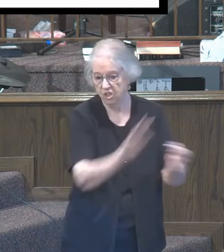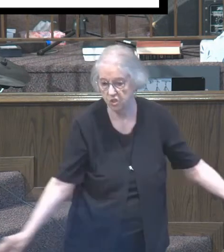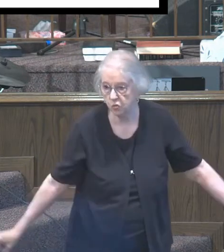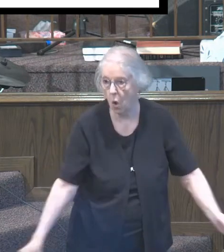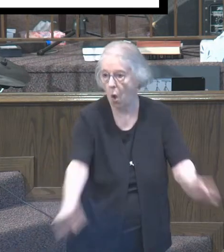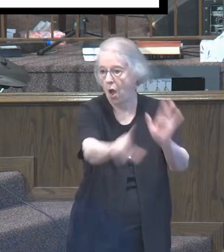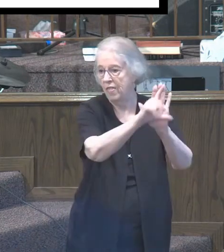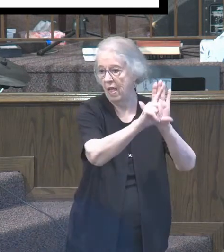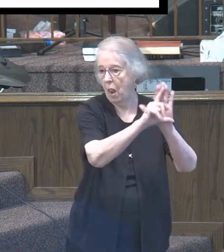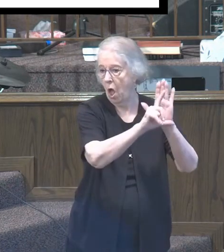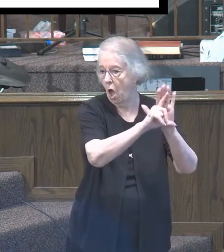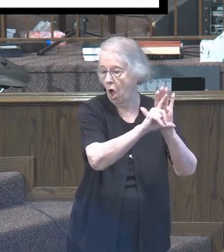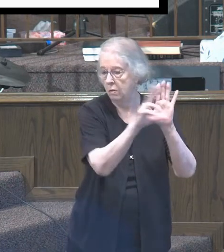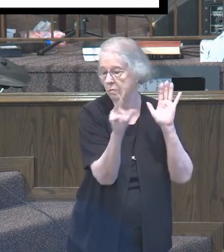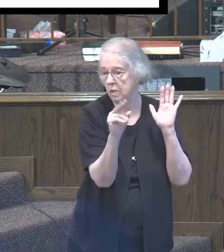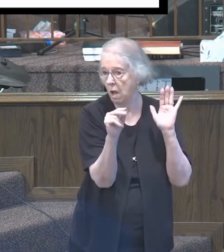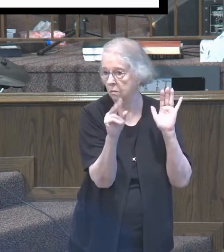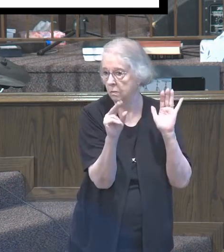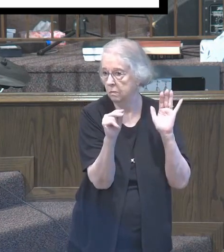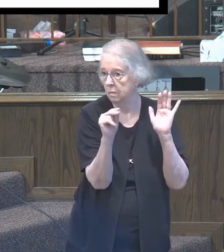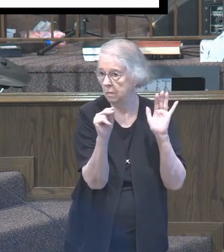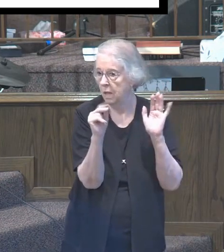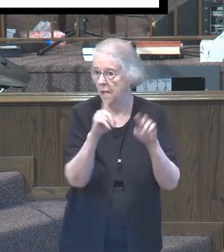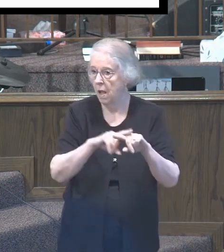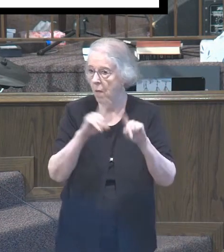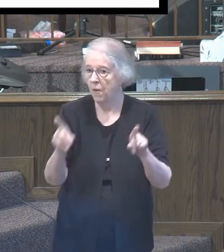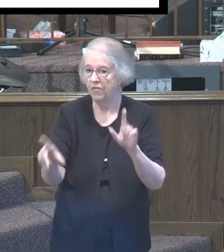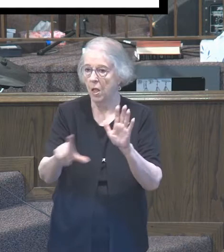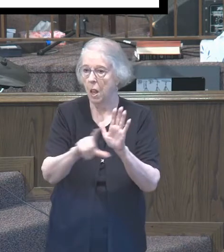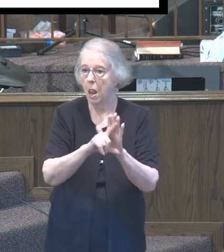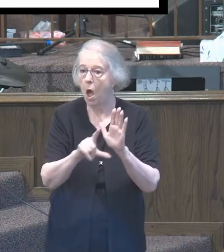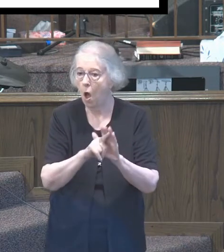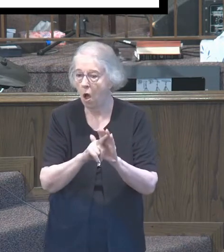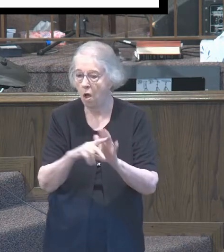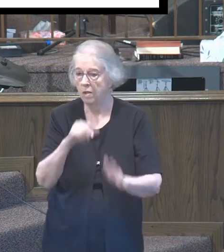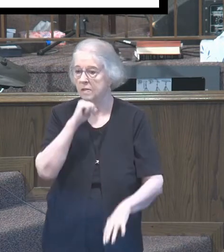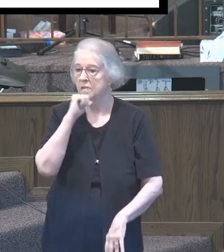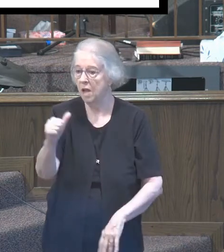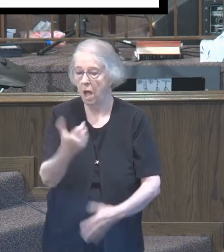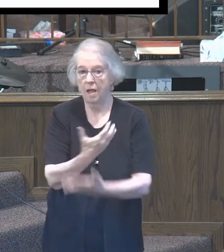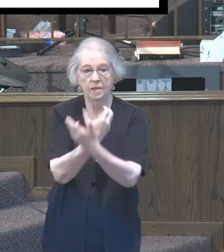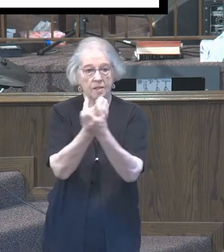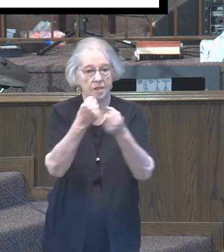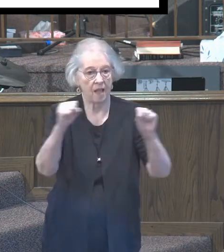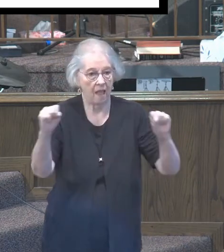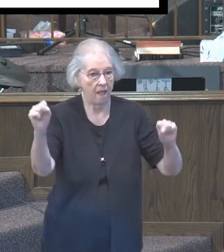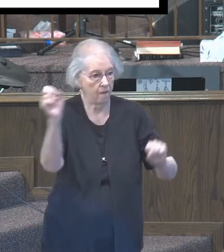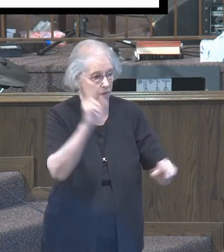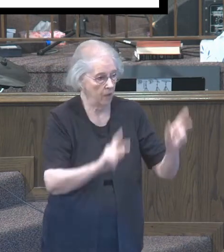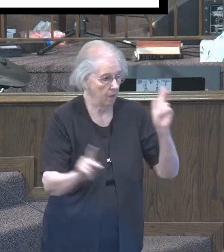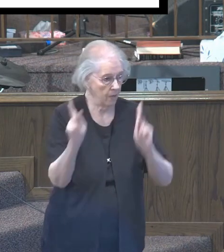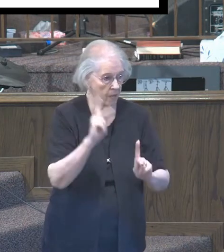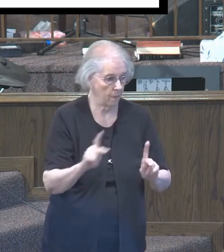I'm not here to demolish, but to complete. I'm going to put it all together. Pull it all together